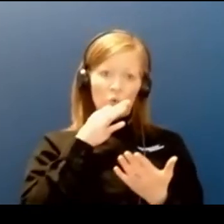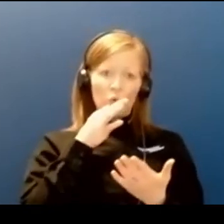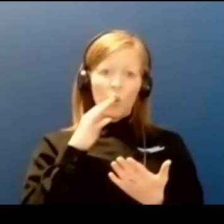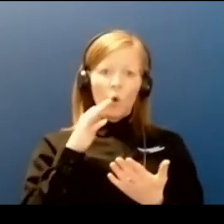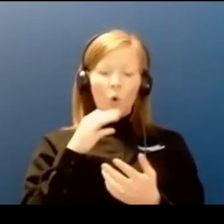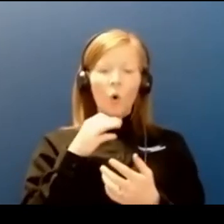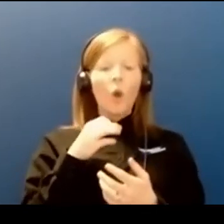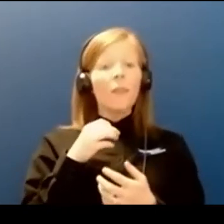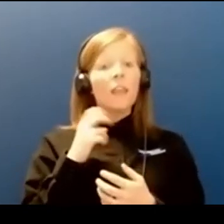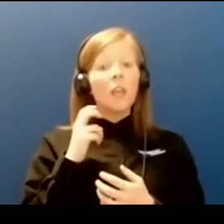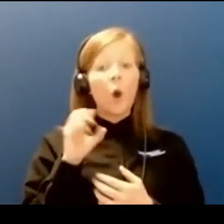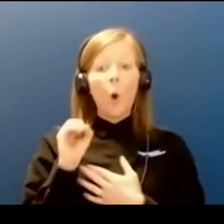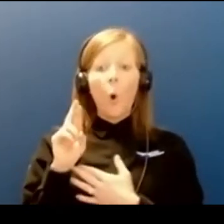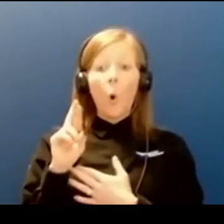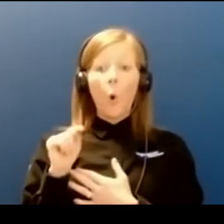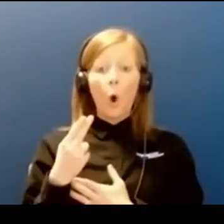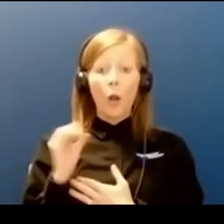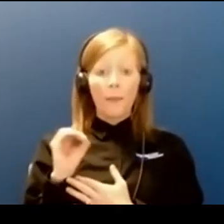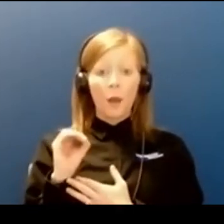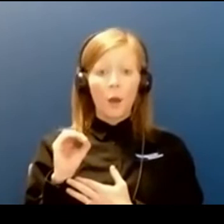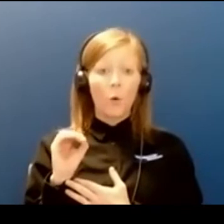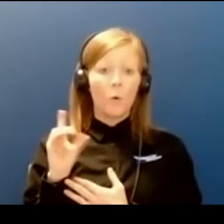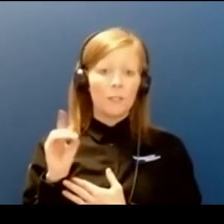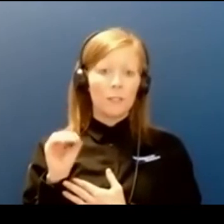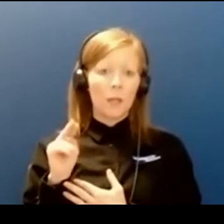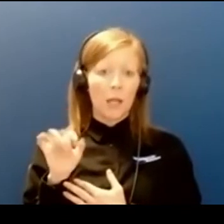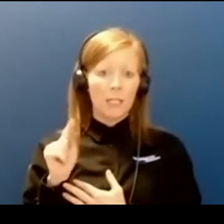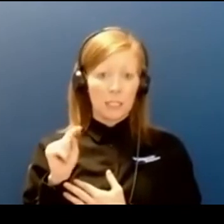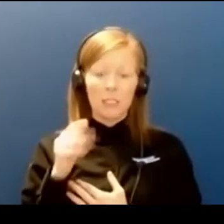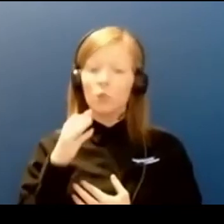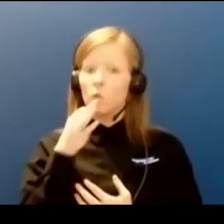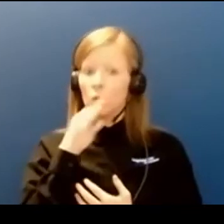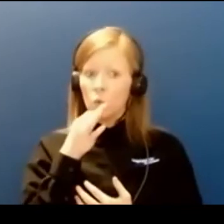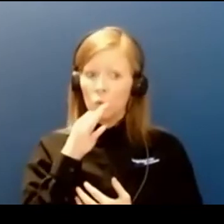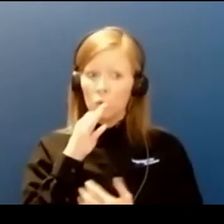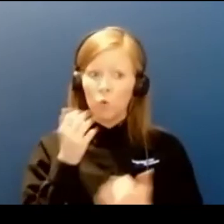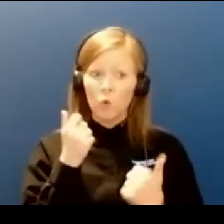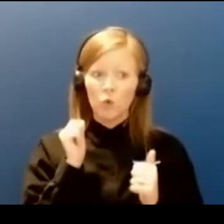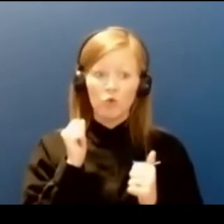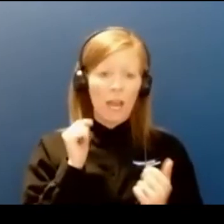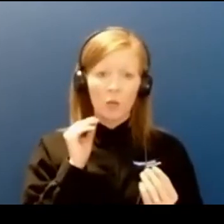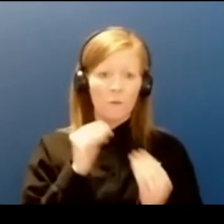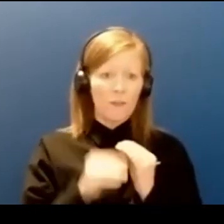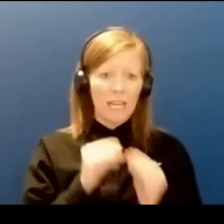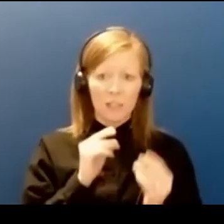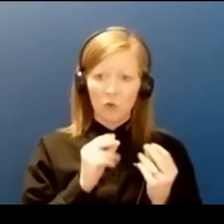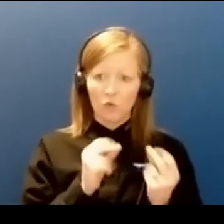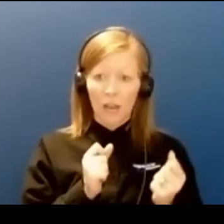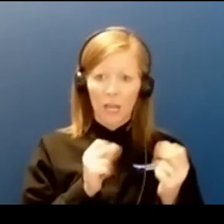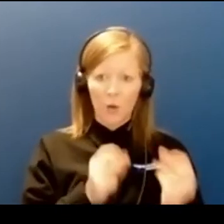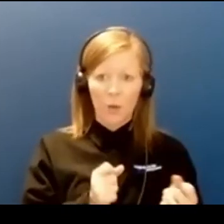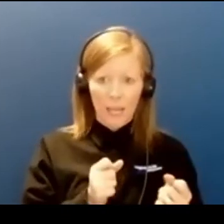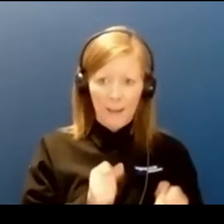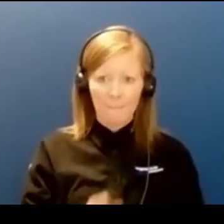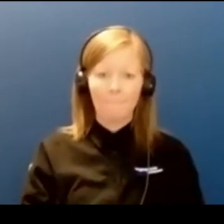orthodontist soon. And to try to correct that crossbite right away. That